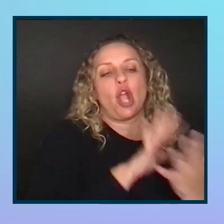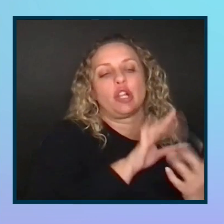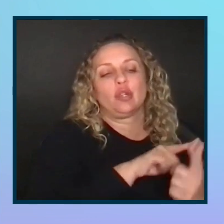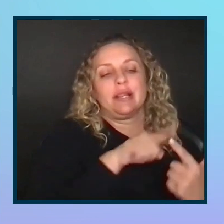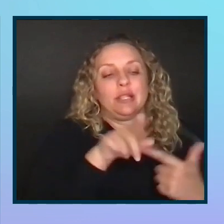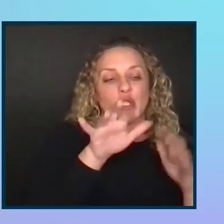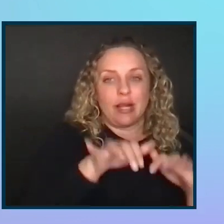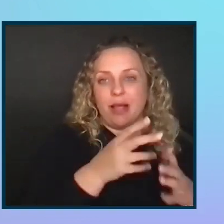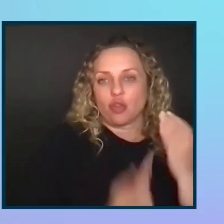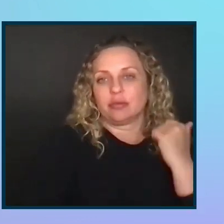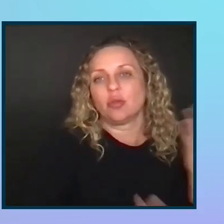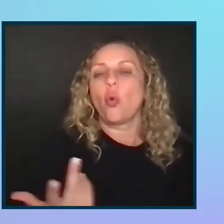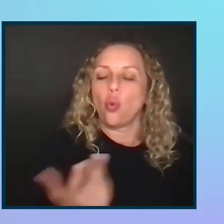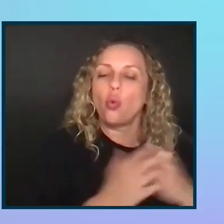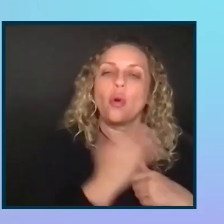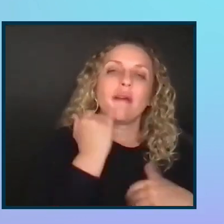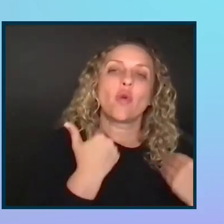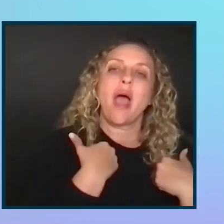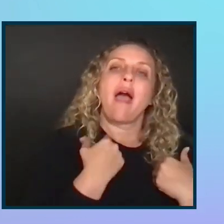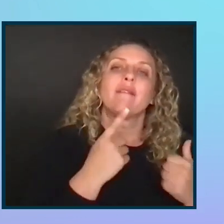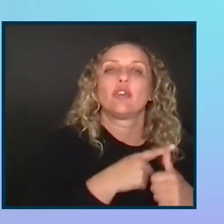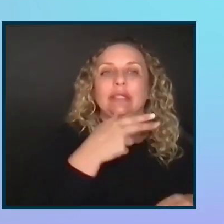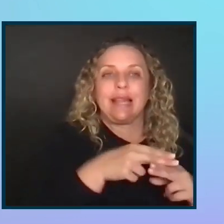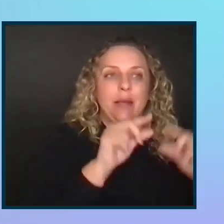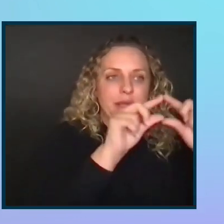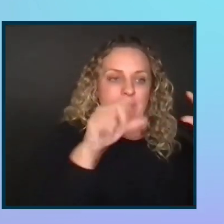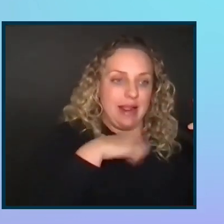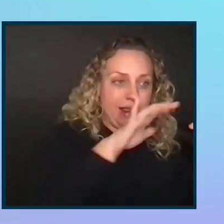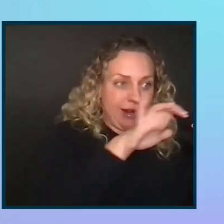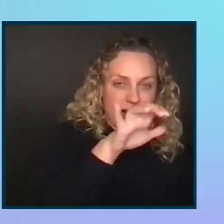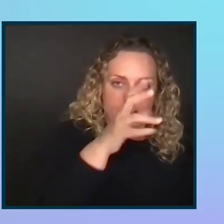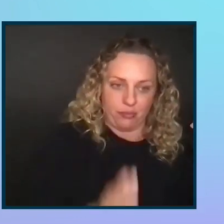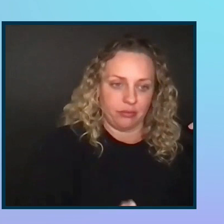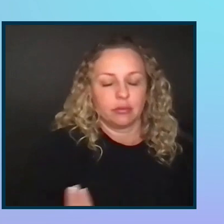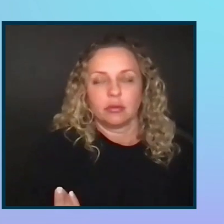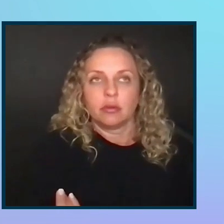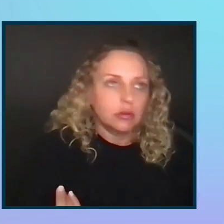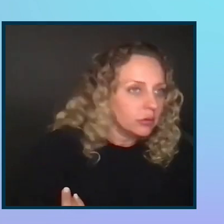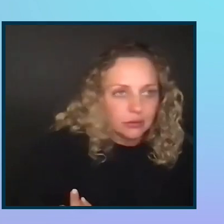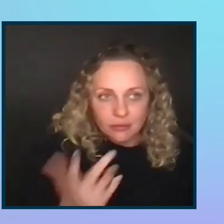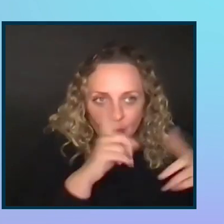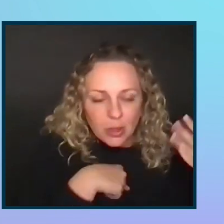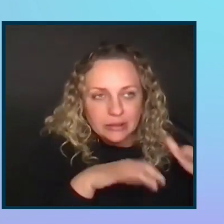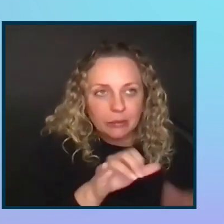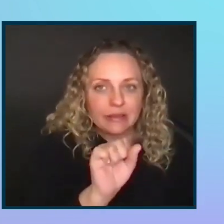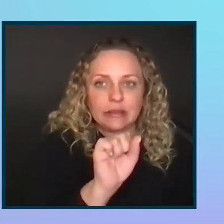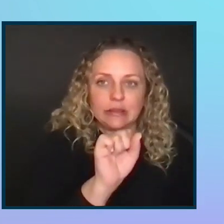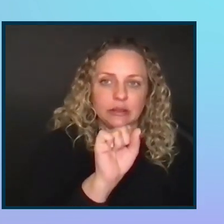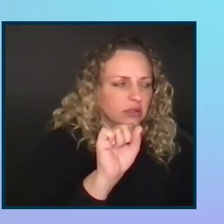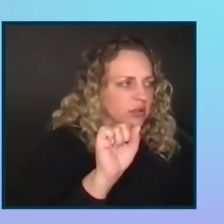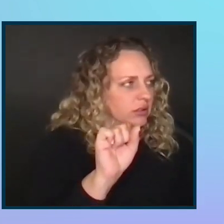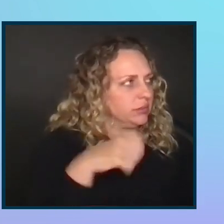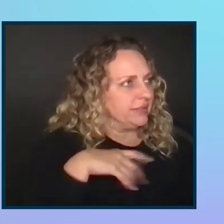start typing, it's gone. So if you have first name in there, and I start typing my name, I'm not going to know what I was typing. S. Is it my